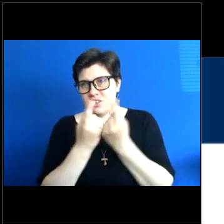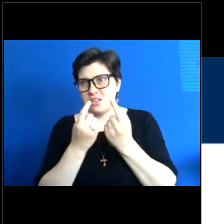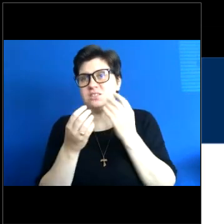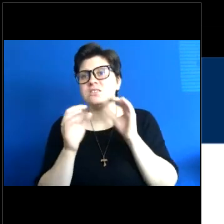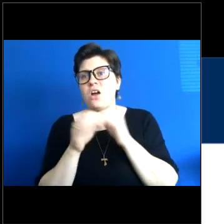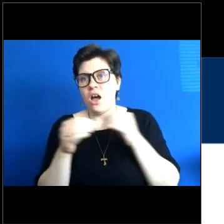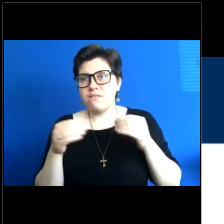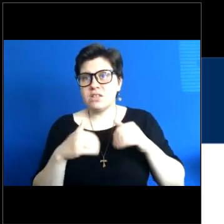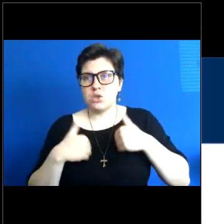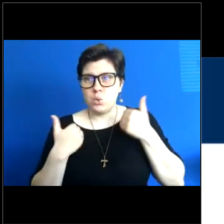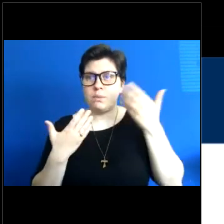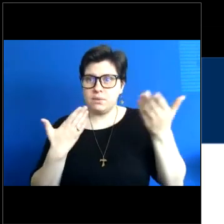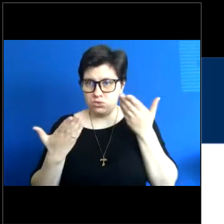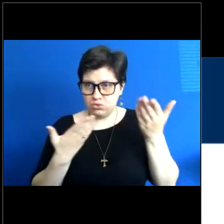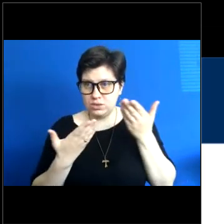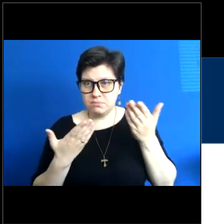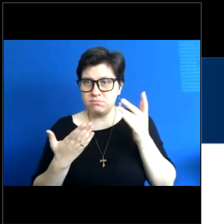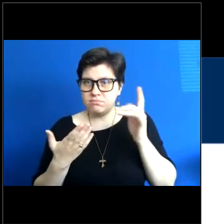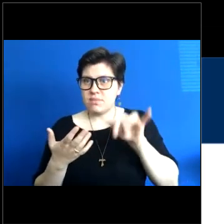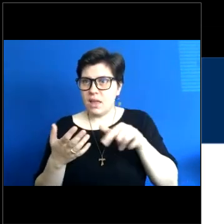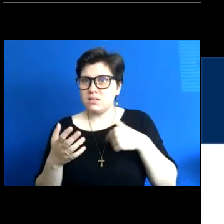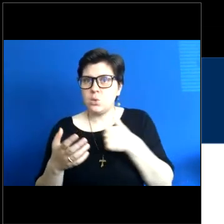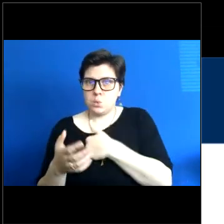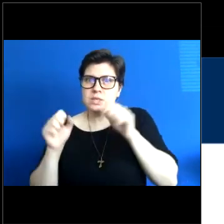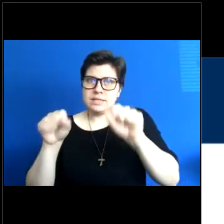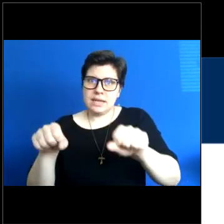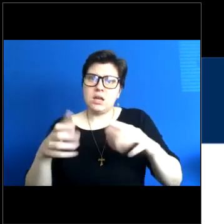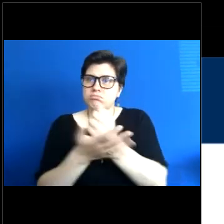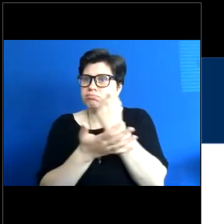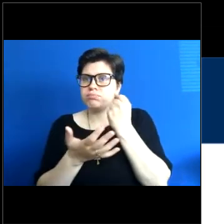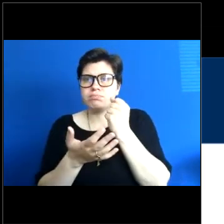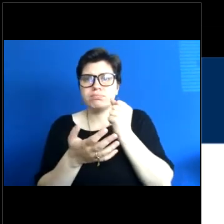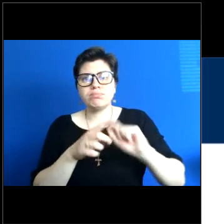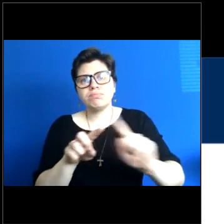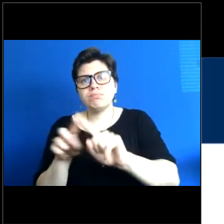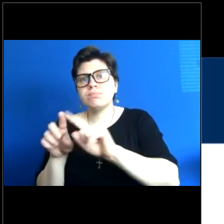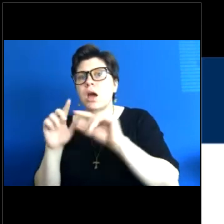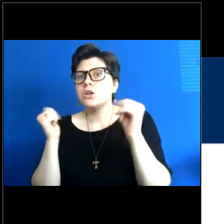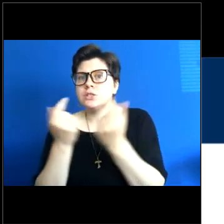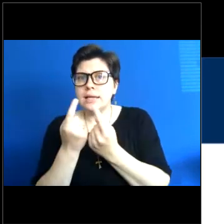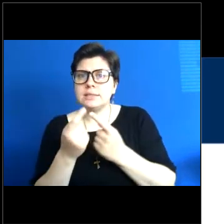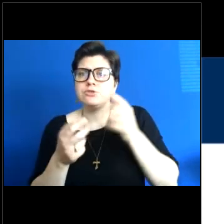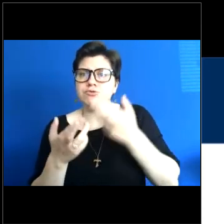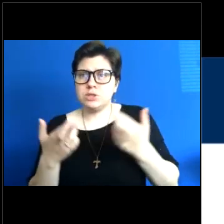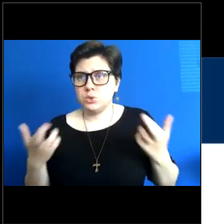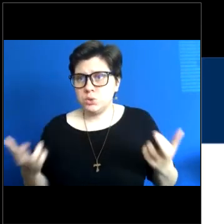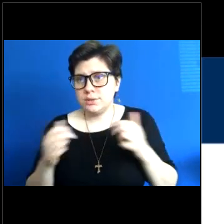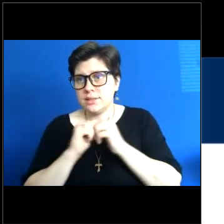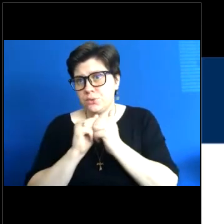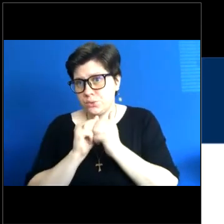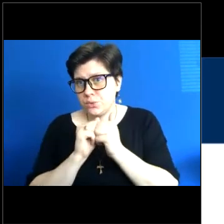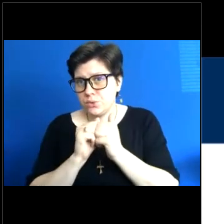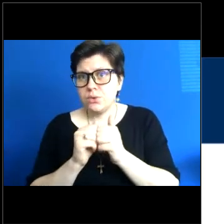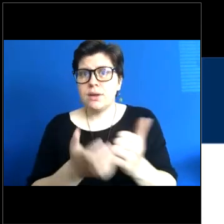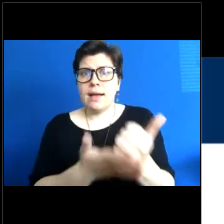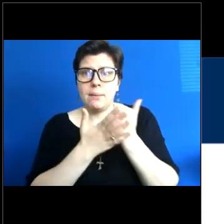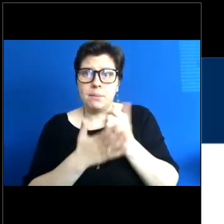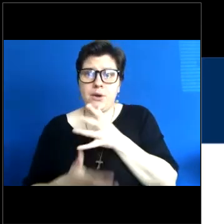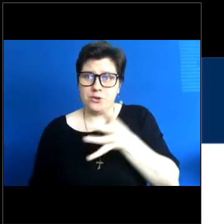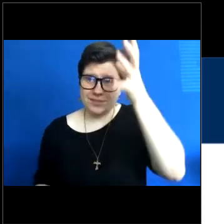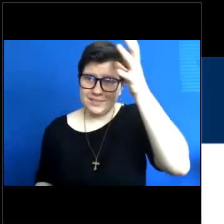Youth Ministry. Again, and that's how we can utilize all of our Archdiocese resources together to help our